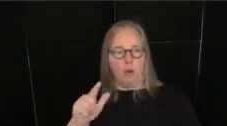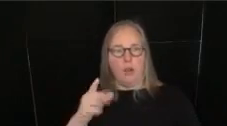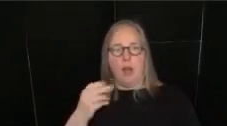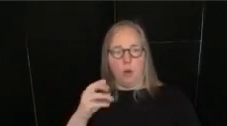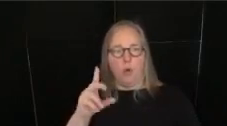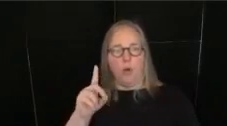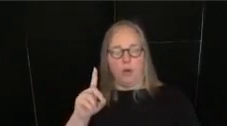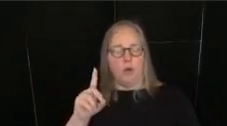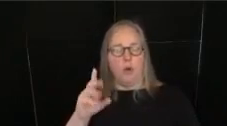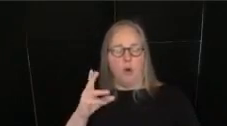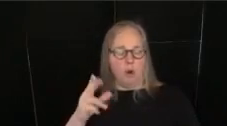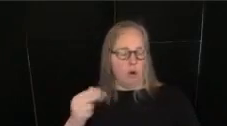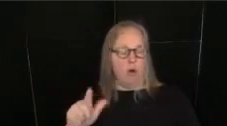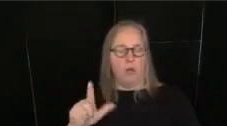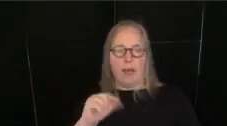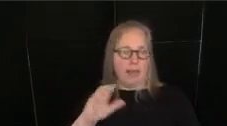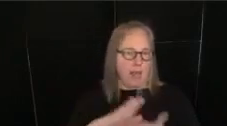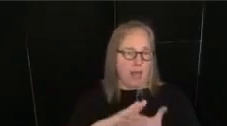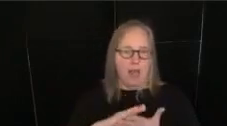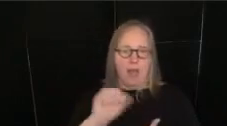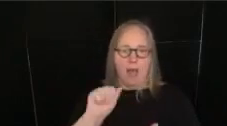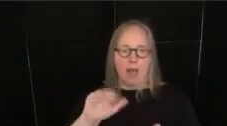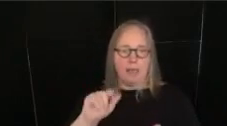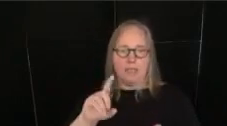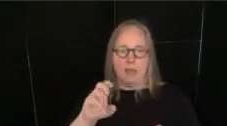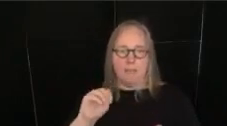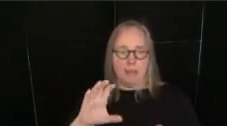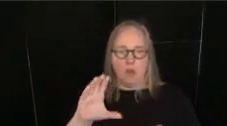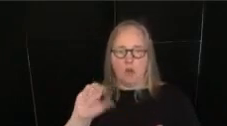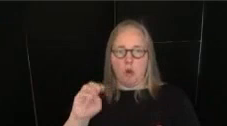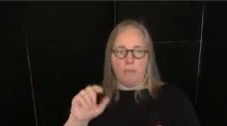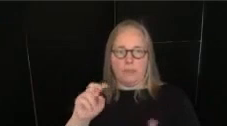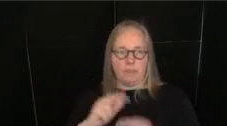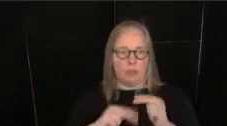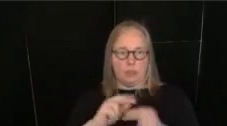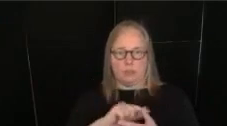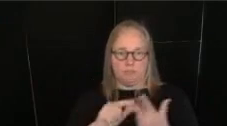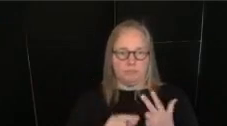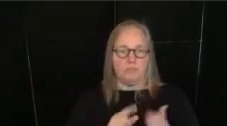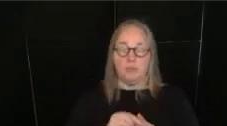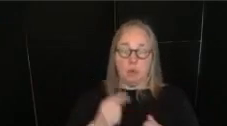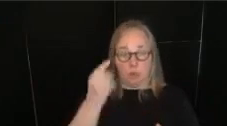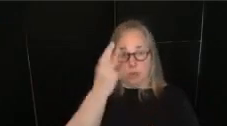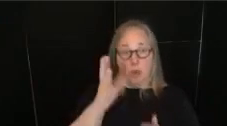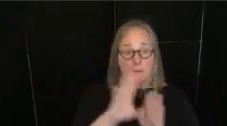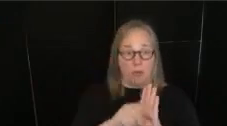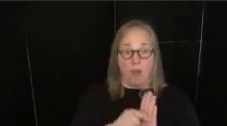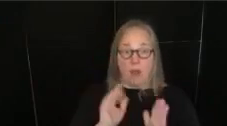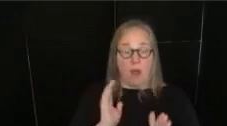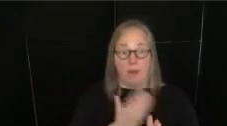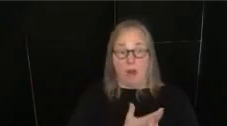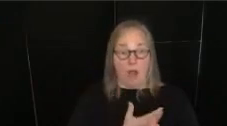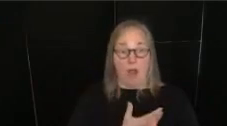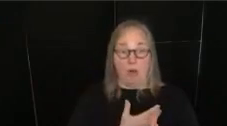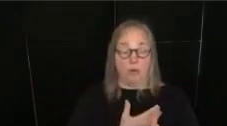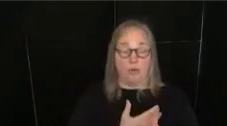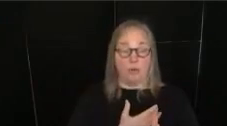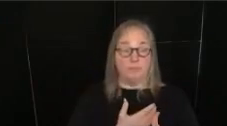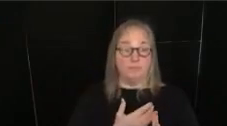The capital budget that our space needs, just to let you know a little bit of background about our space. Every year the